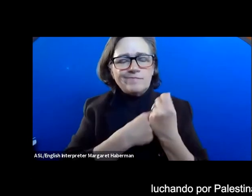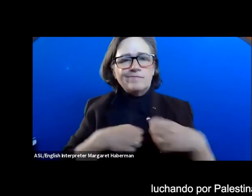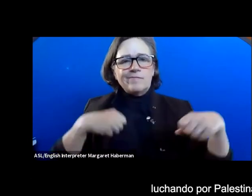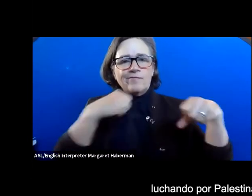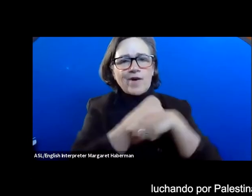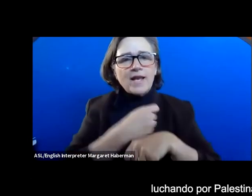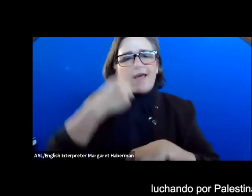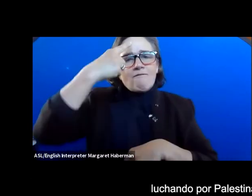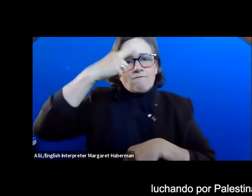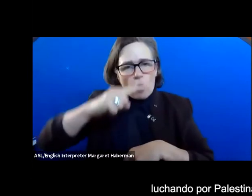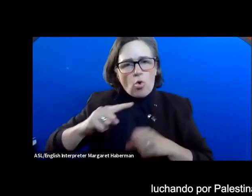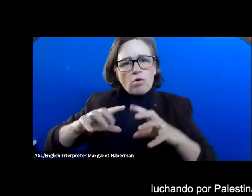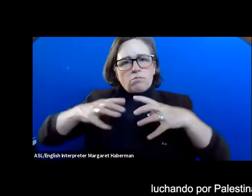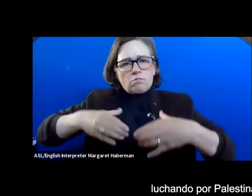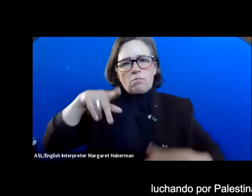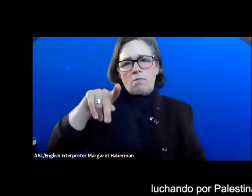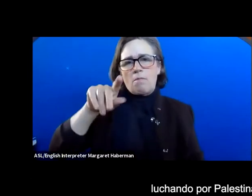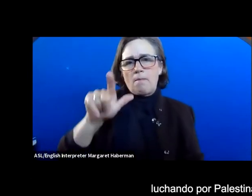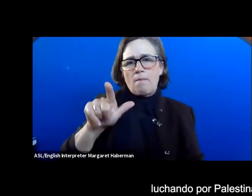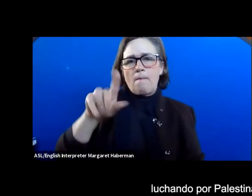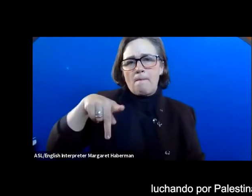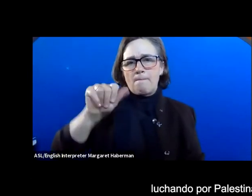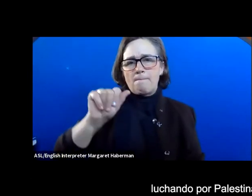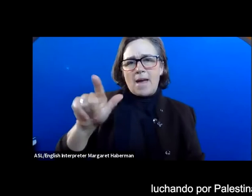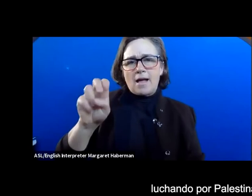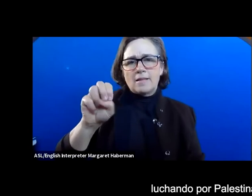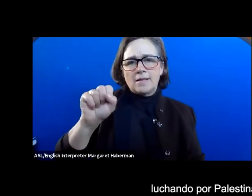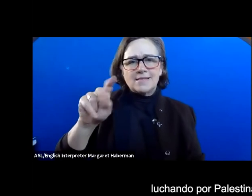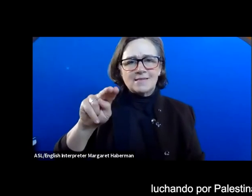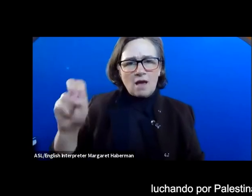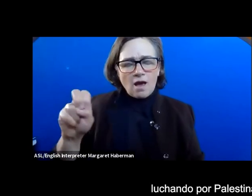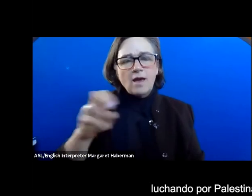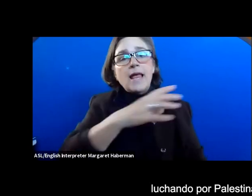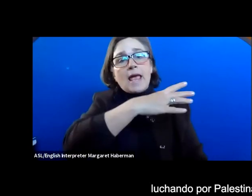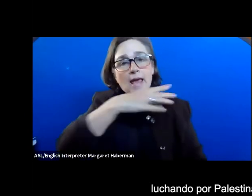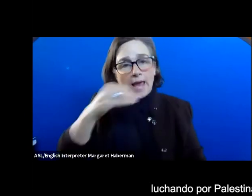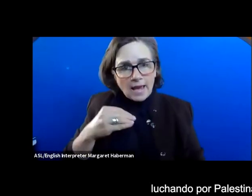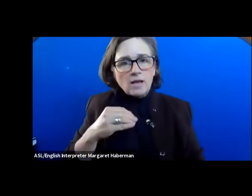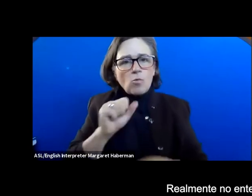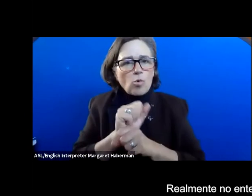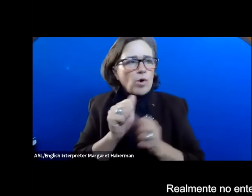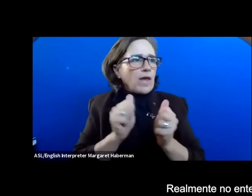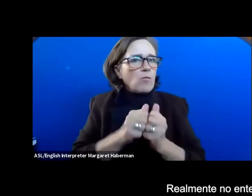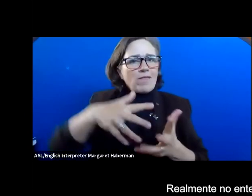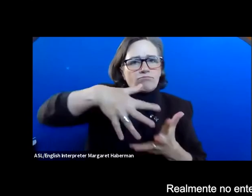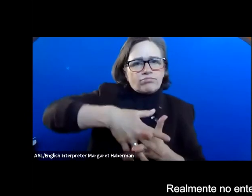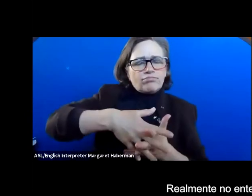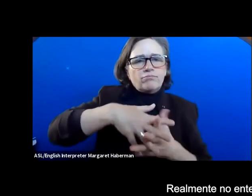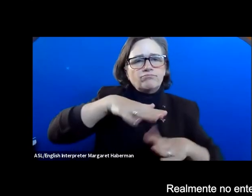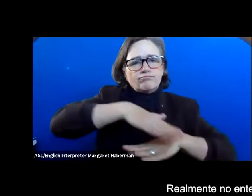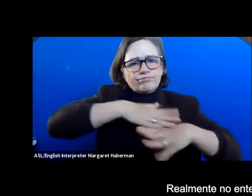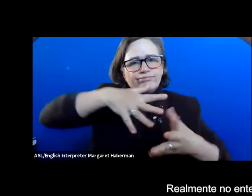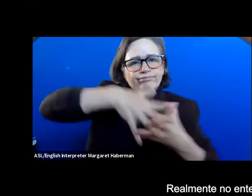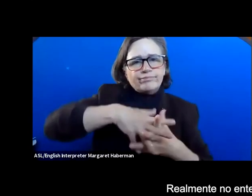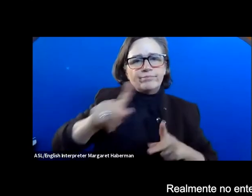for Palestine, and also looking to connect with indigenous people. I didn't really understand